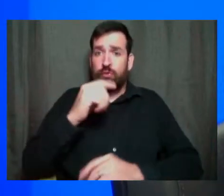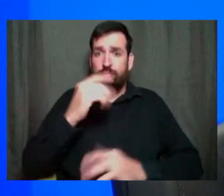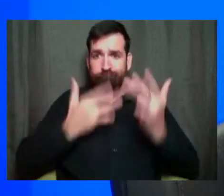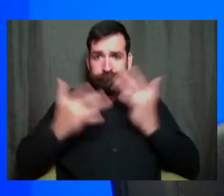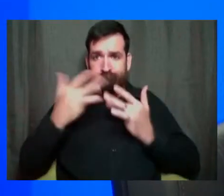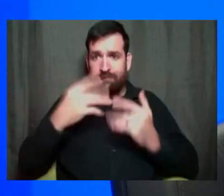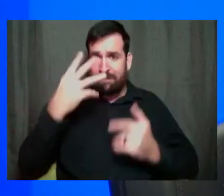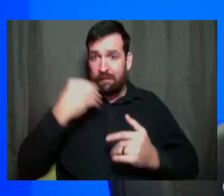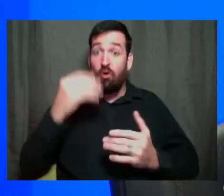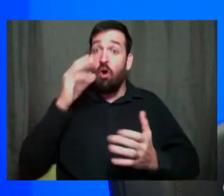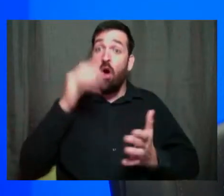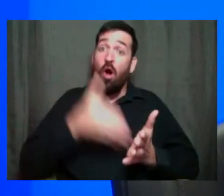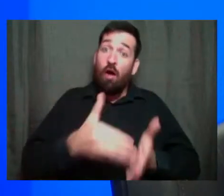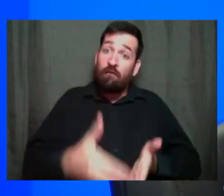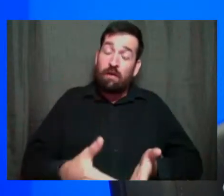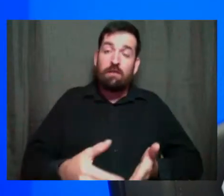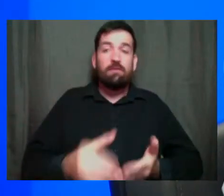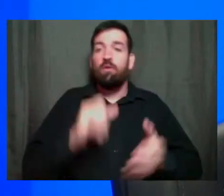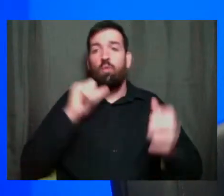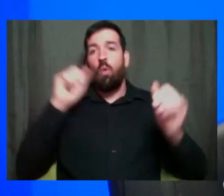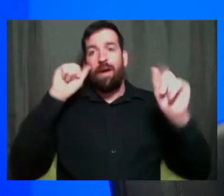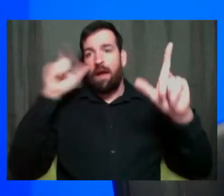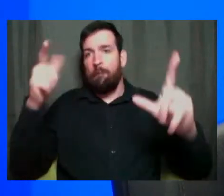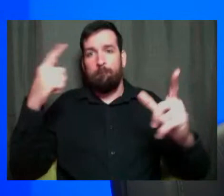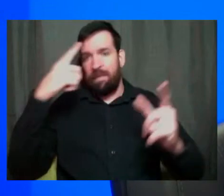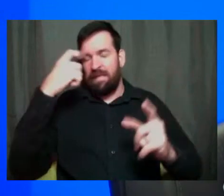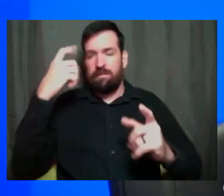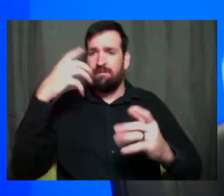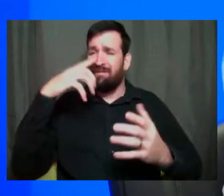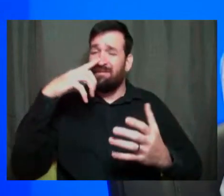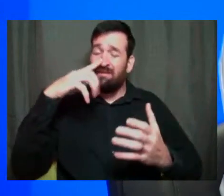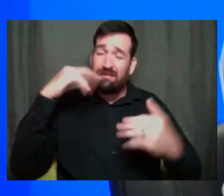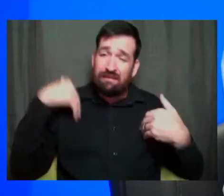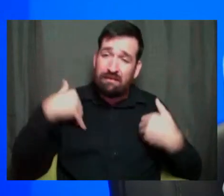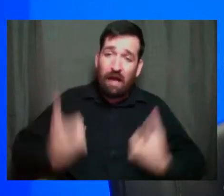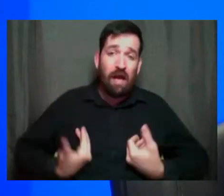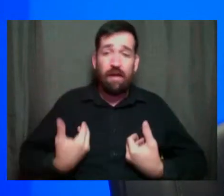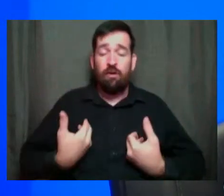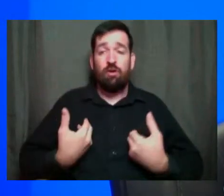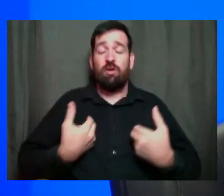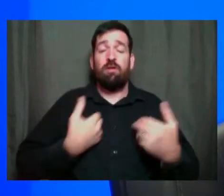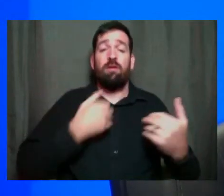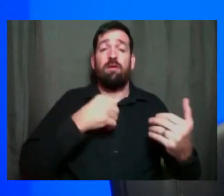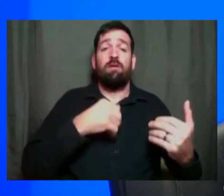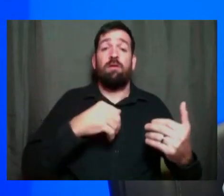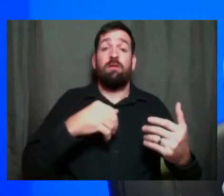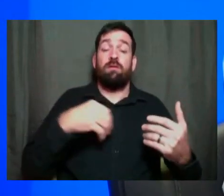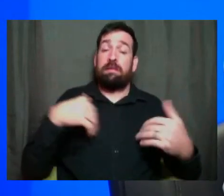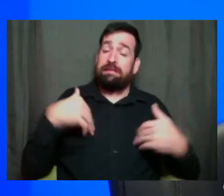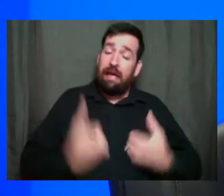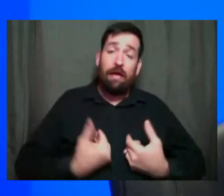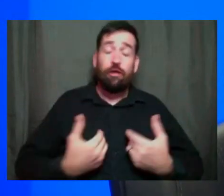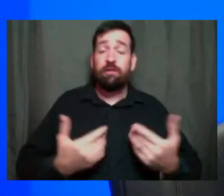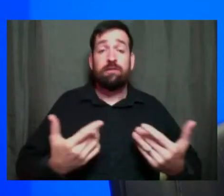often not wake up because they are so tired, and in between the apneic episodes, they're tired. They're so